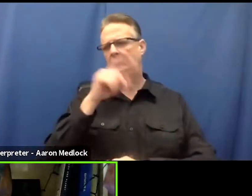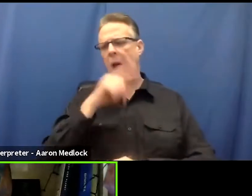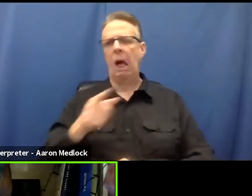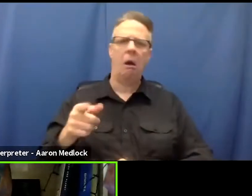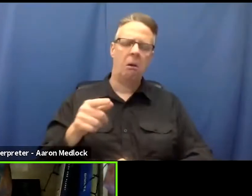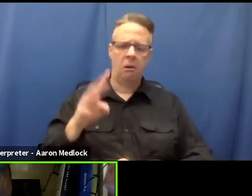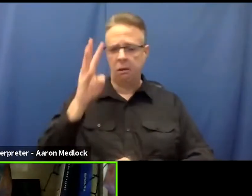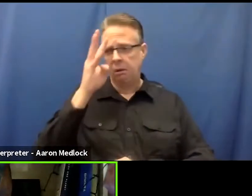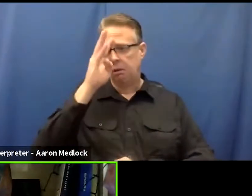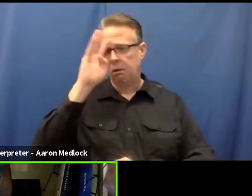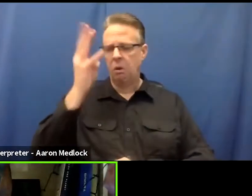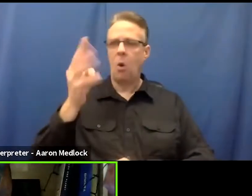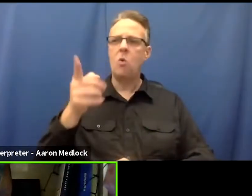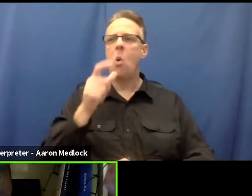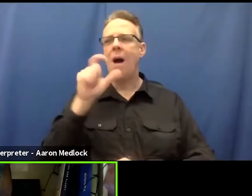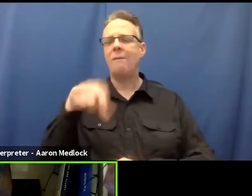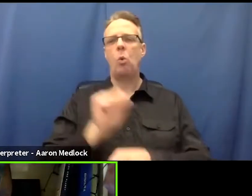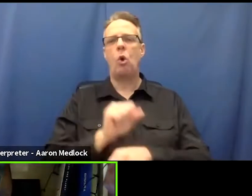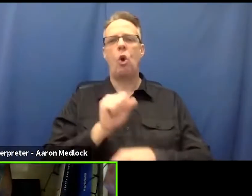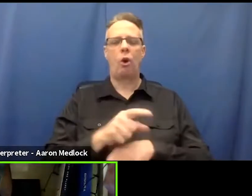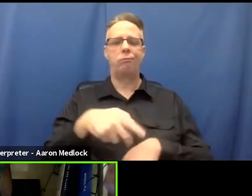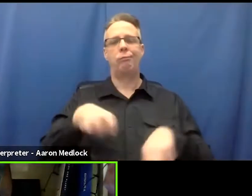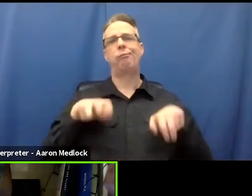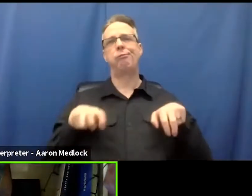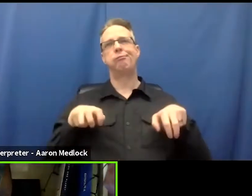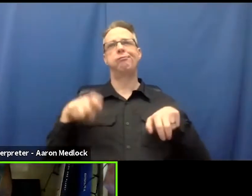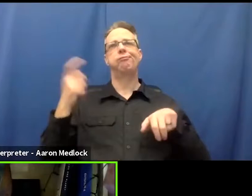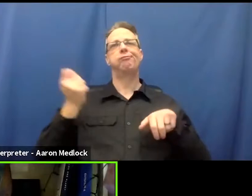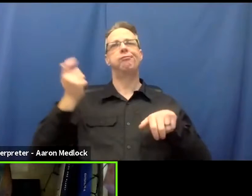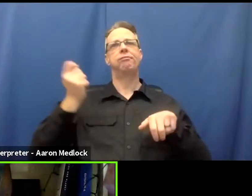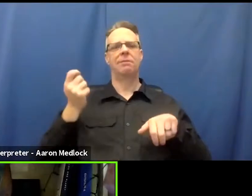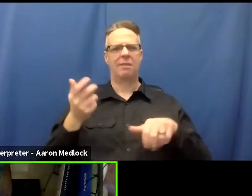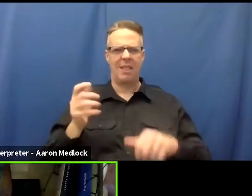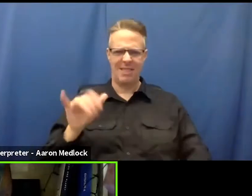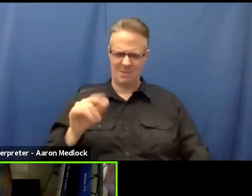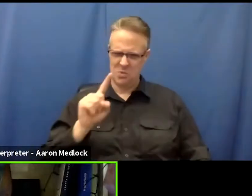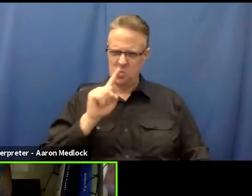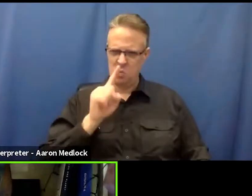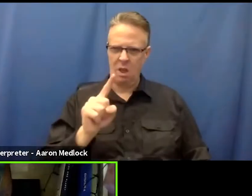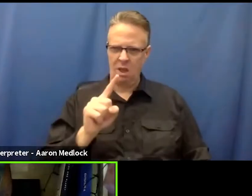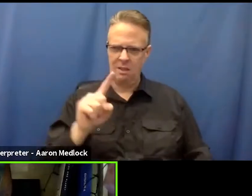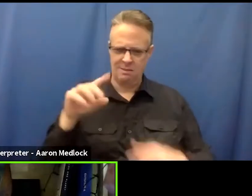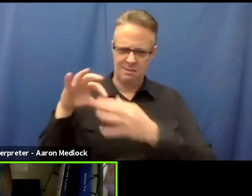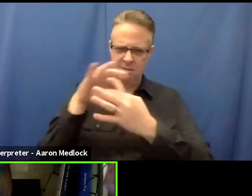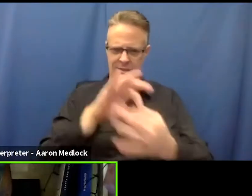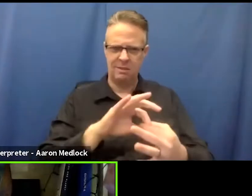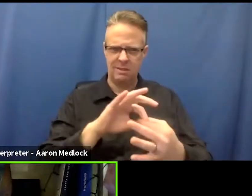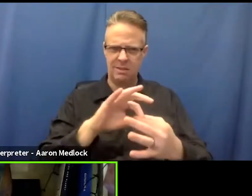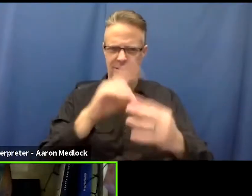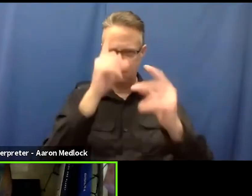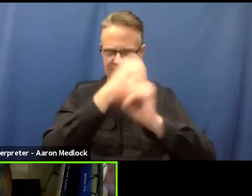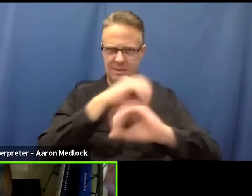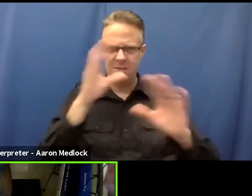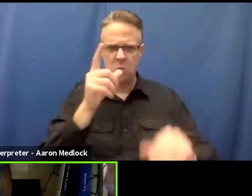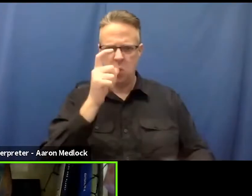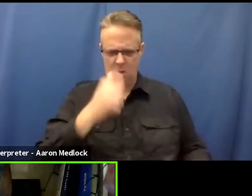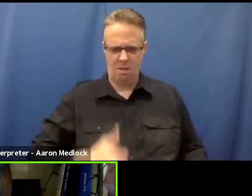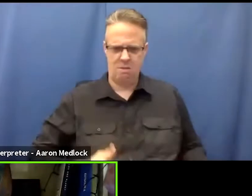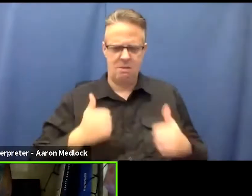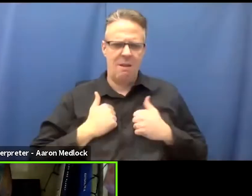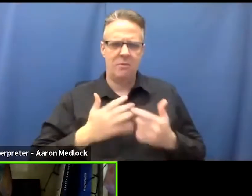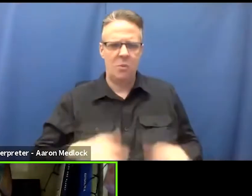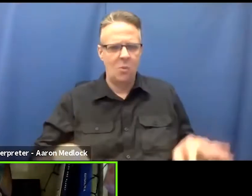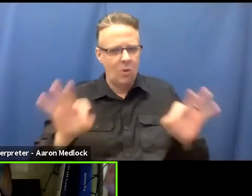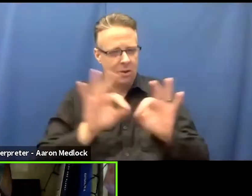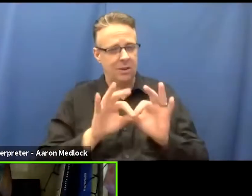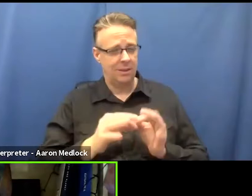work, and all this kind of language. And that really contributes to the idea of whose life is worth something.